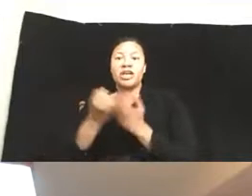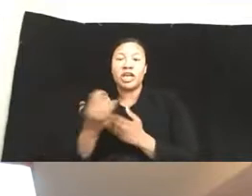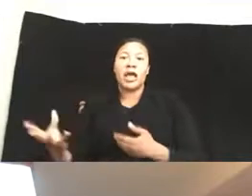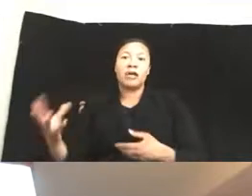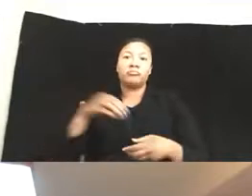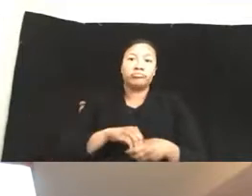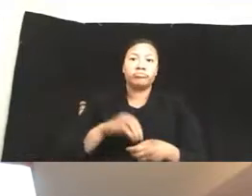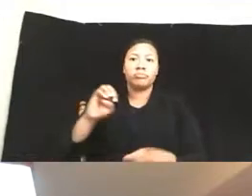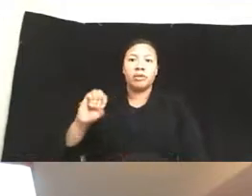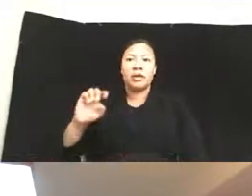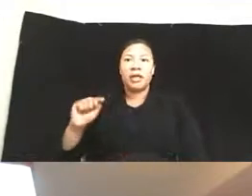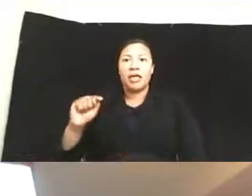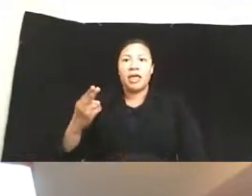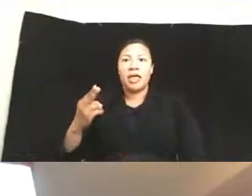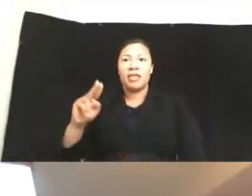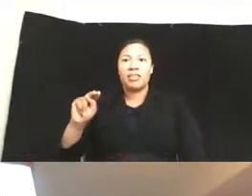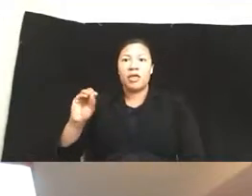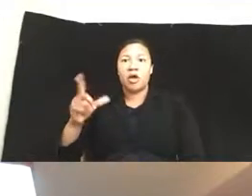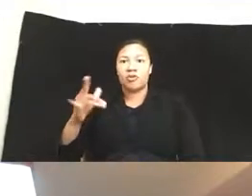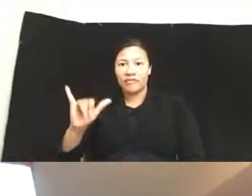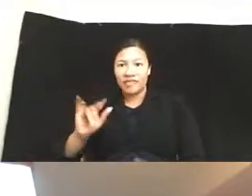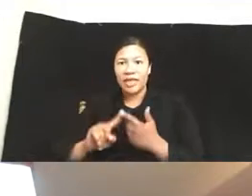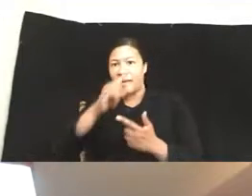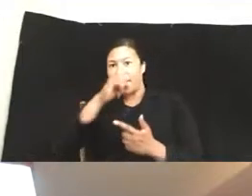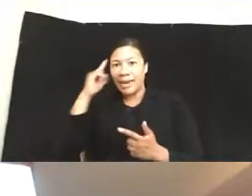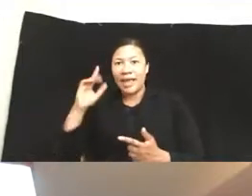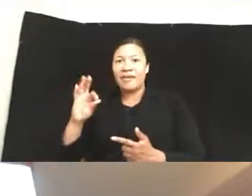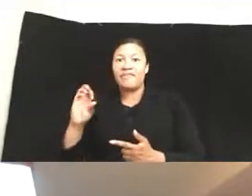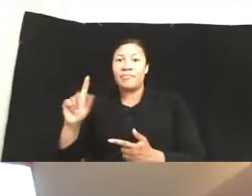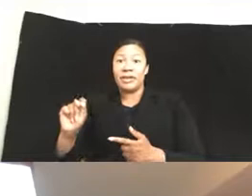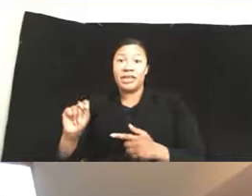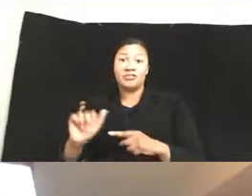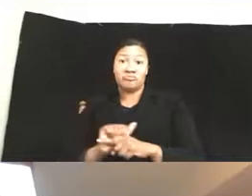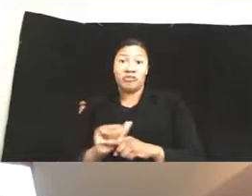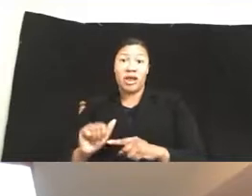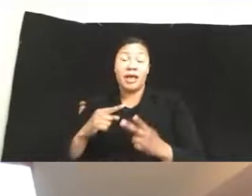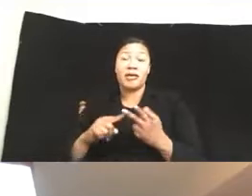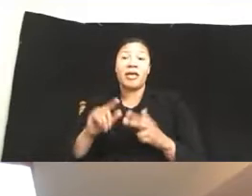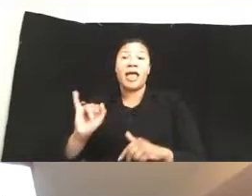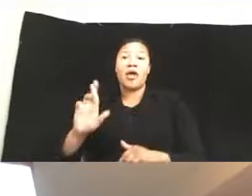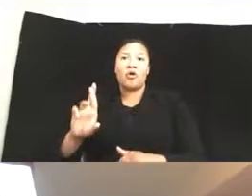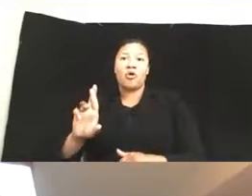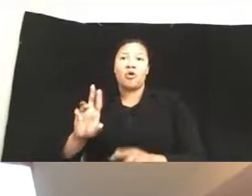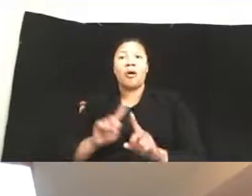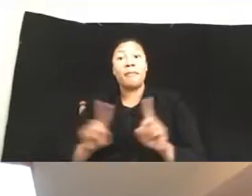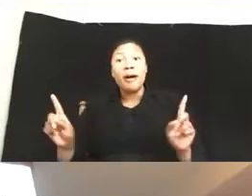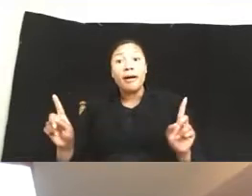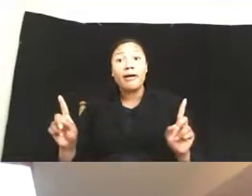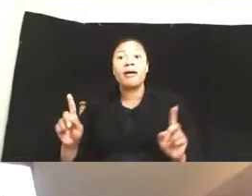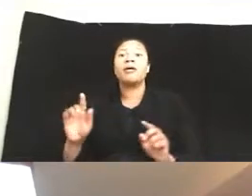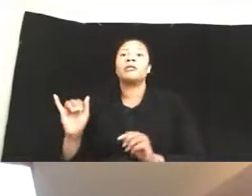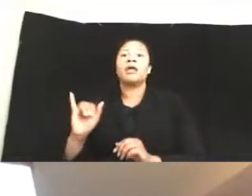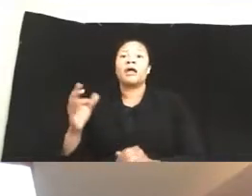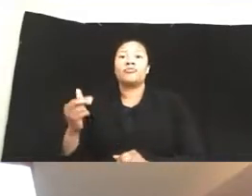Black feminist praxis, and IR. But as Christine pointed out, Kia